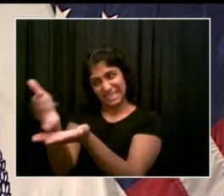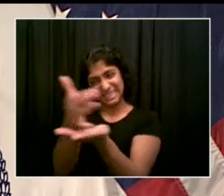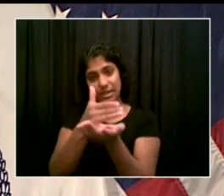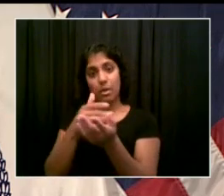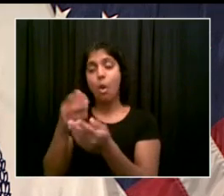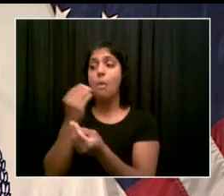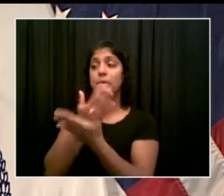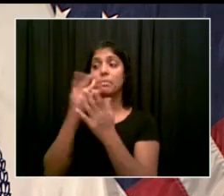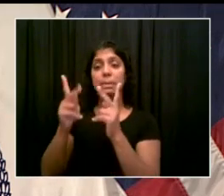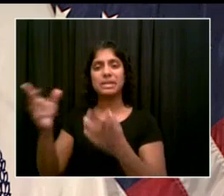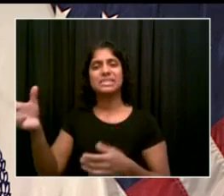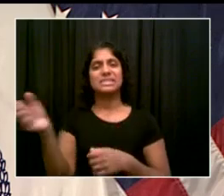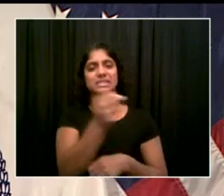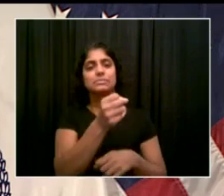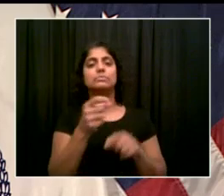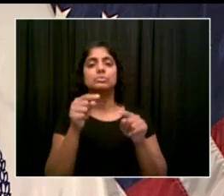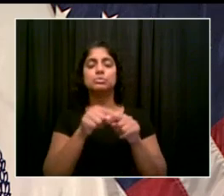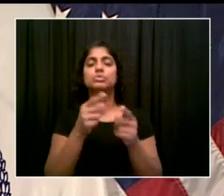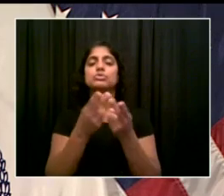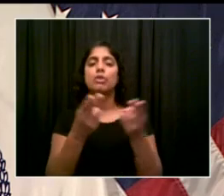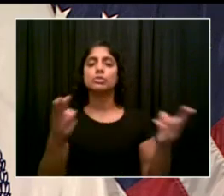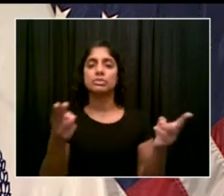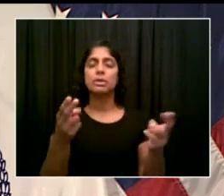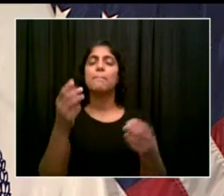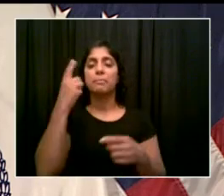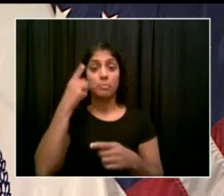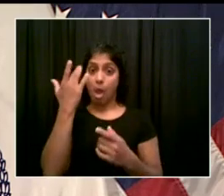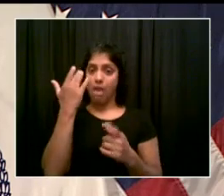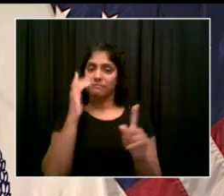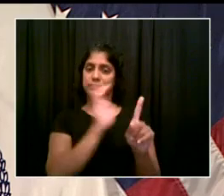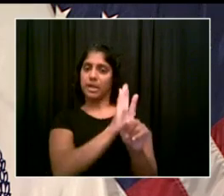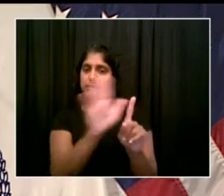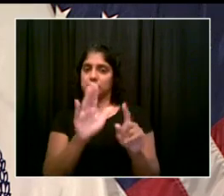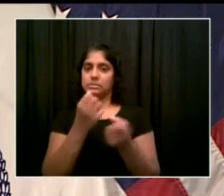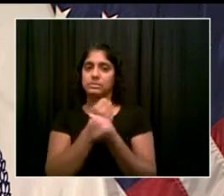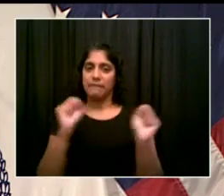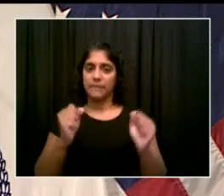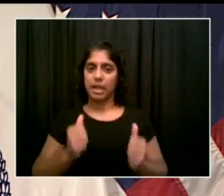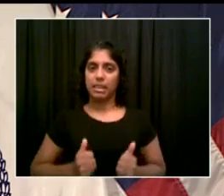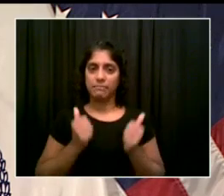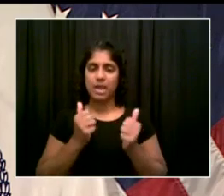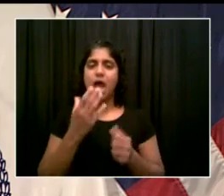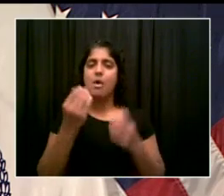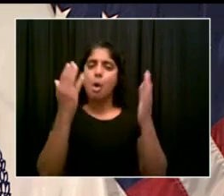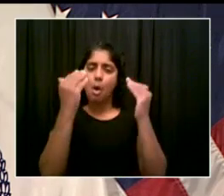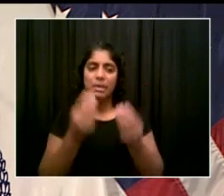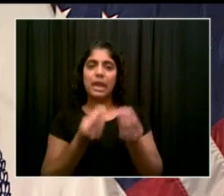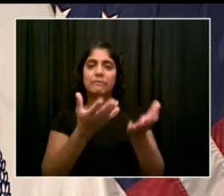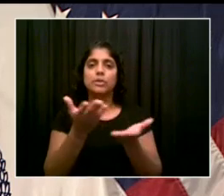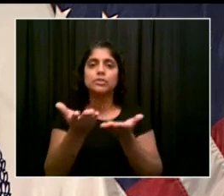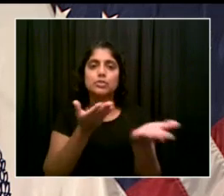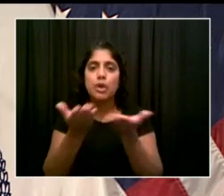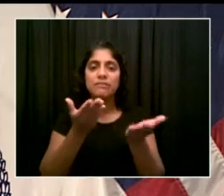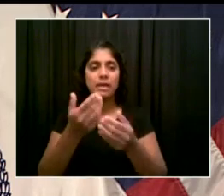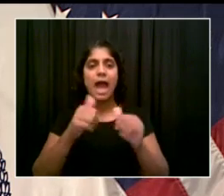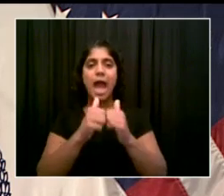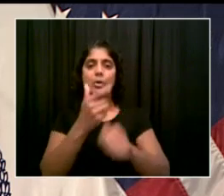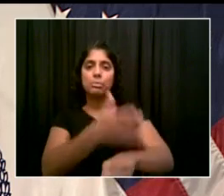available. We need to keep showing people how important it is to get vaccinated so we can protect them. Go ahead, Chris.